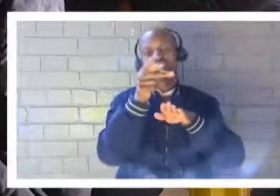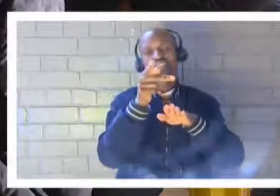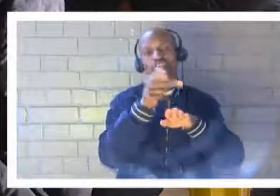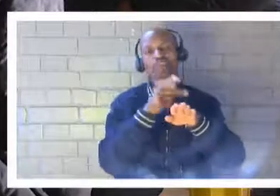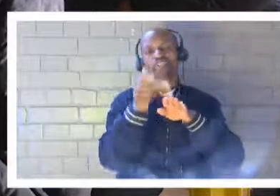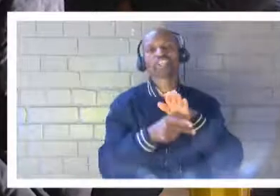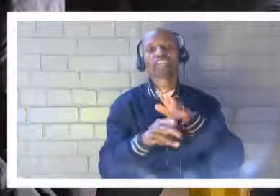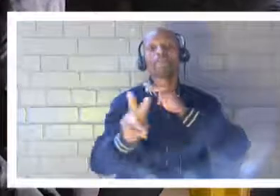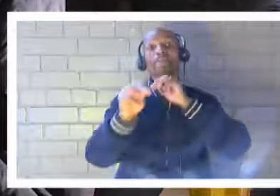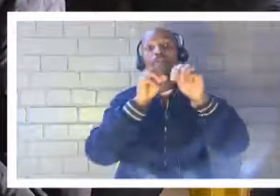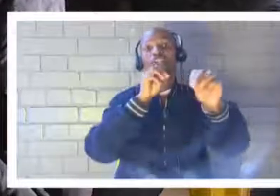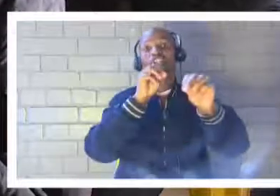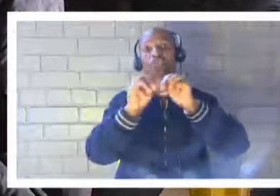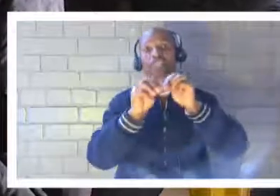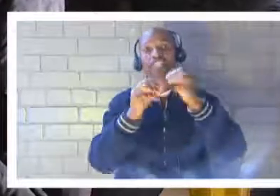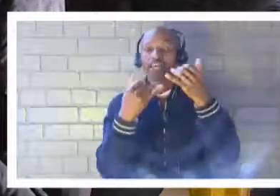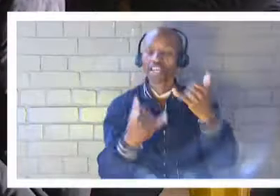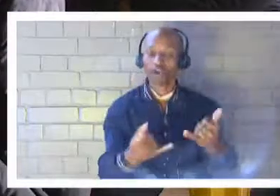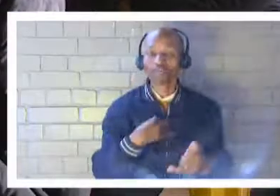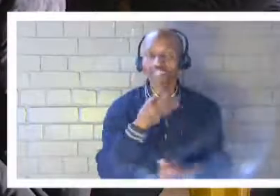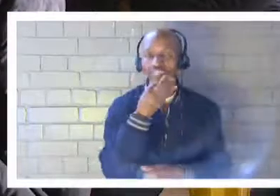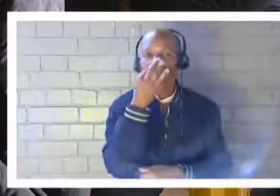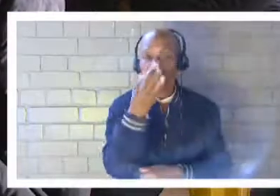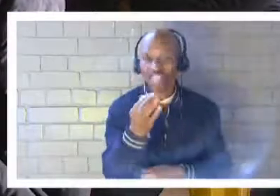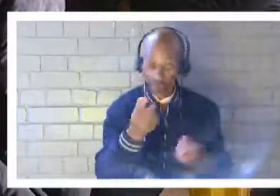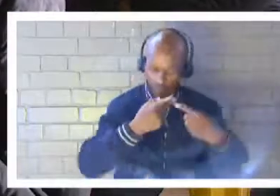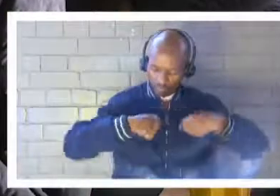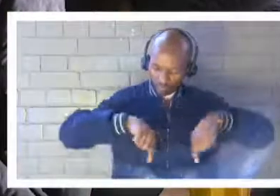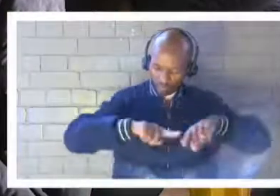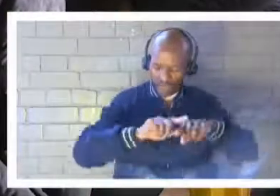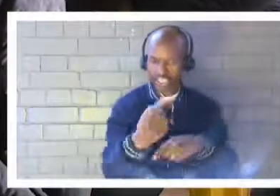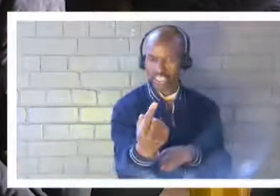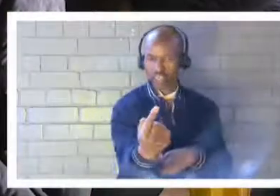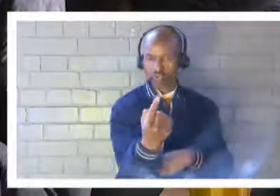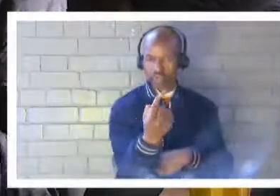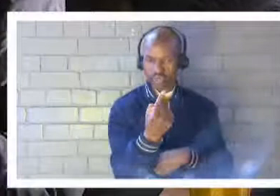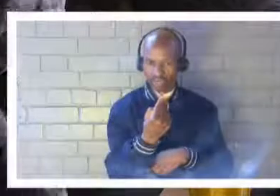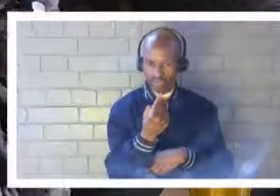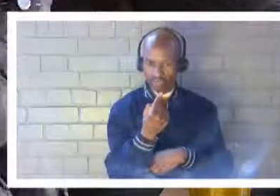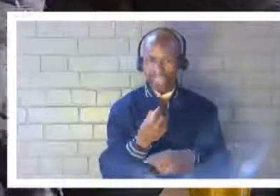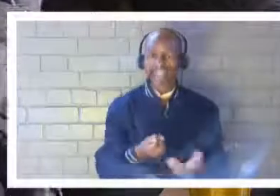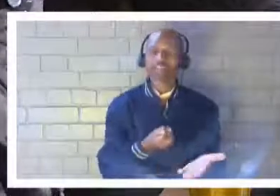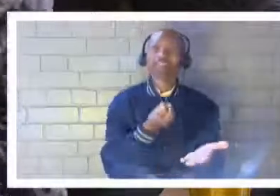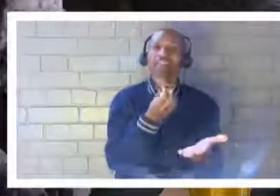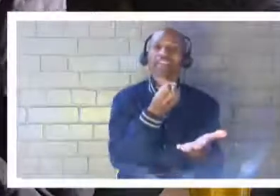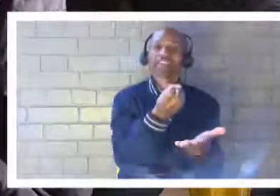a science. So all what I'm saying is that for us to come simply to give